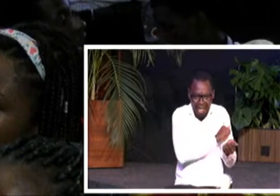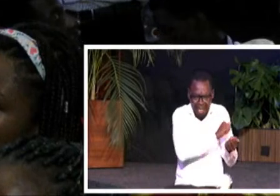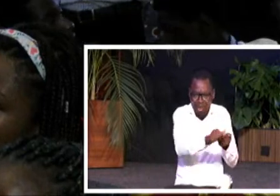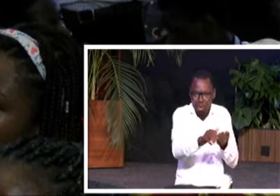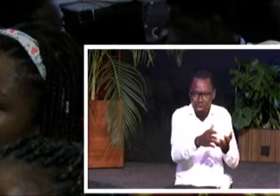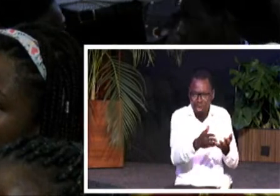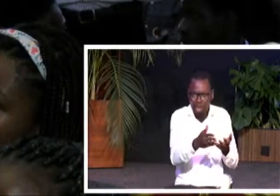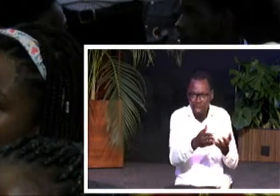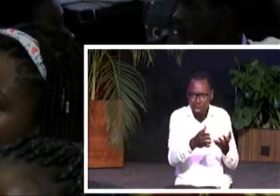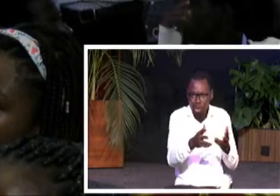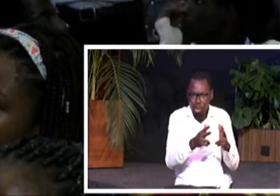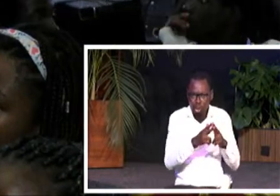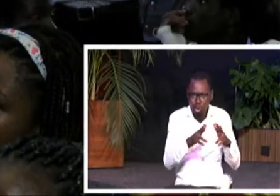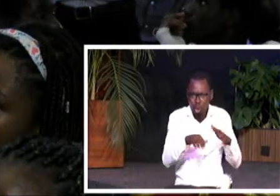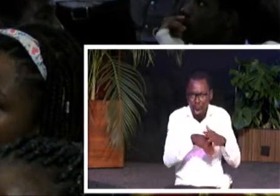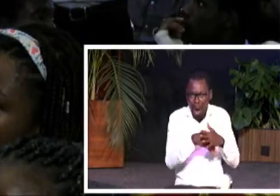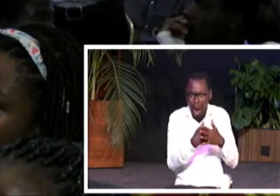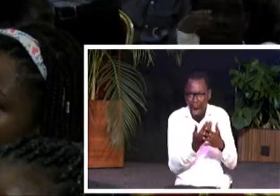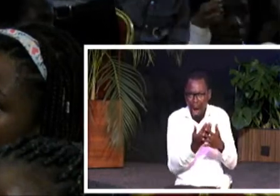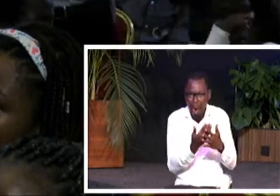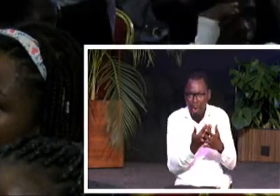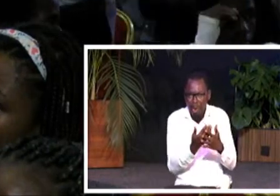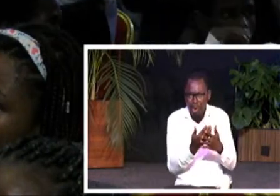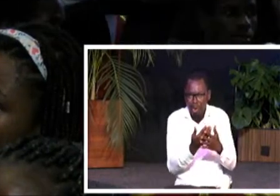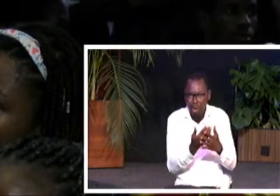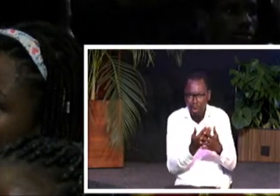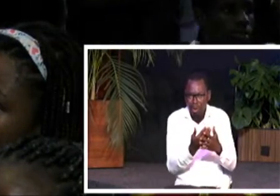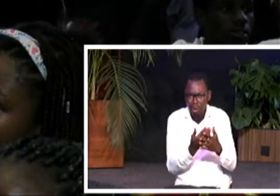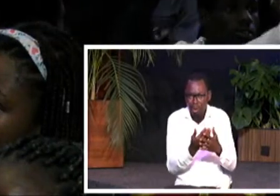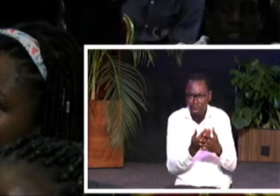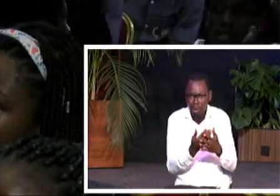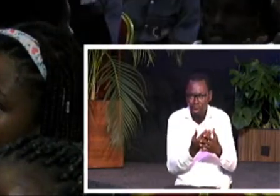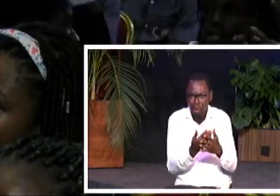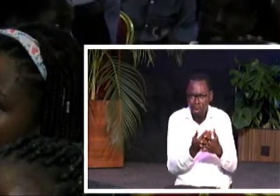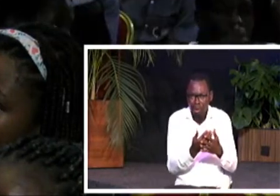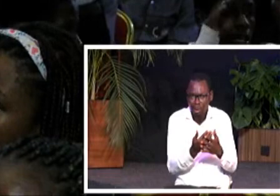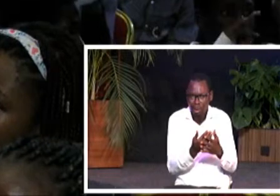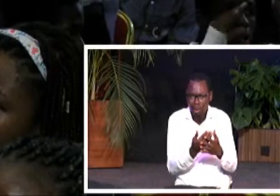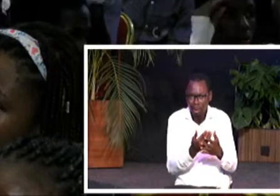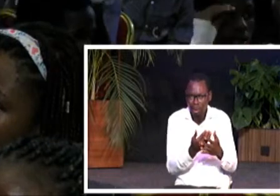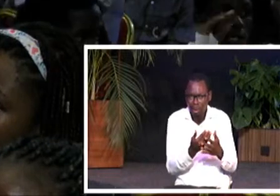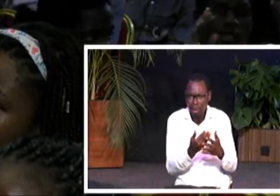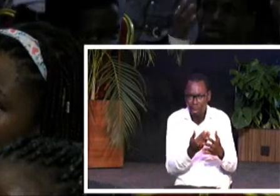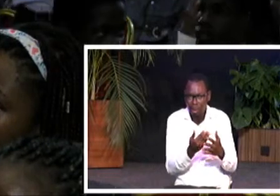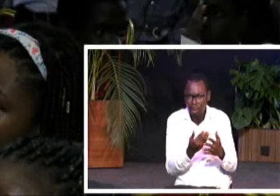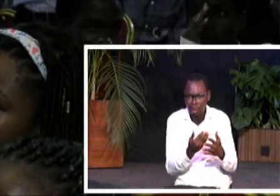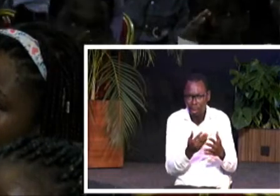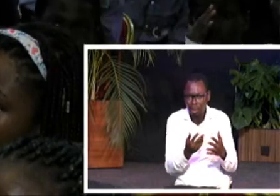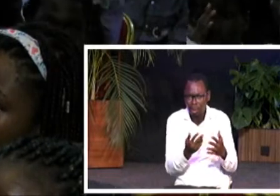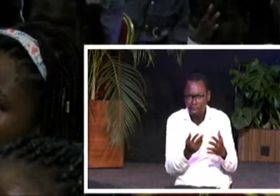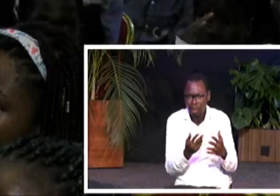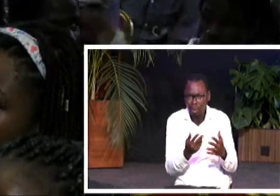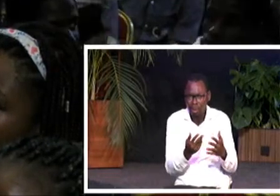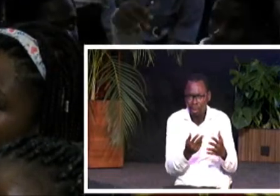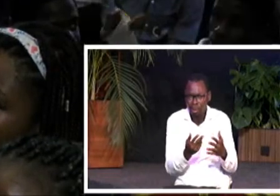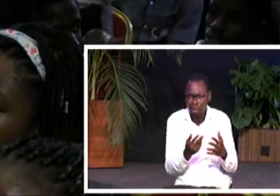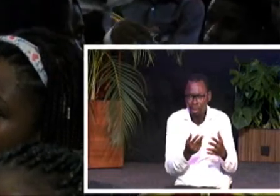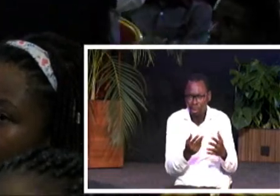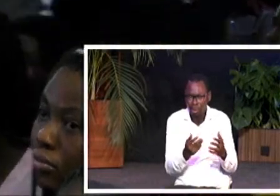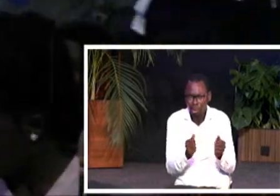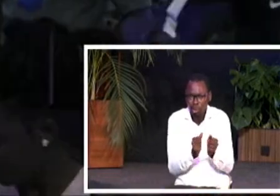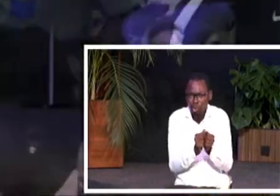the perishability without using harmful chemical products in your production? Thank